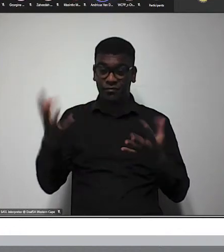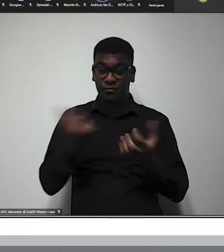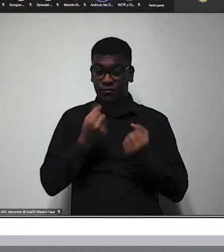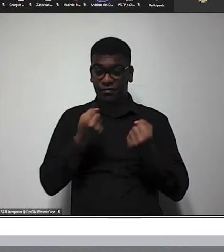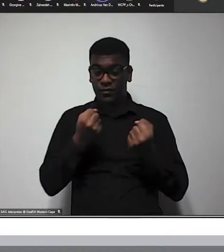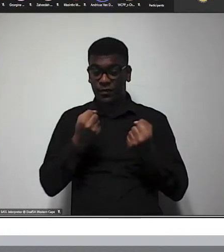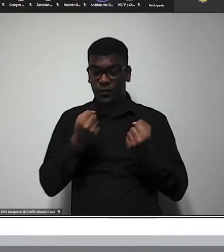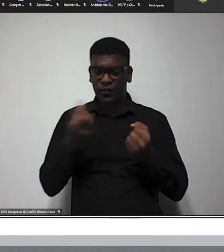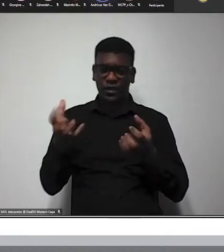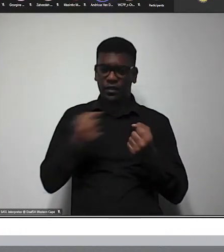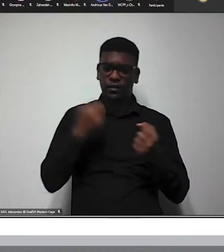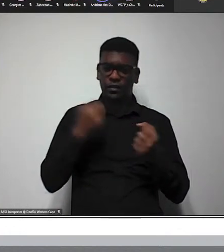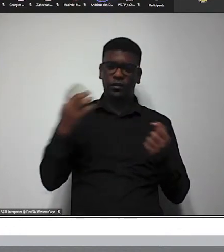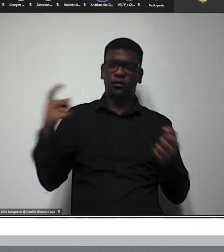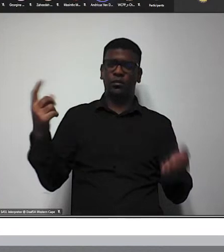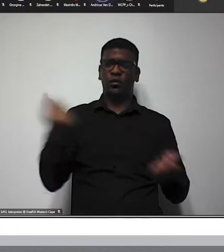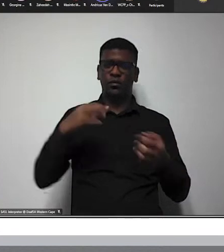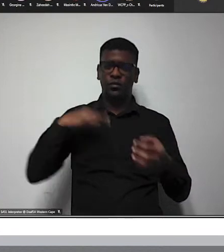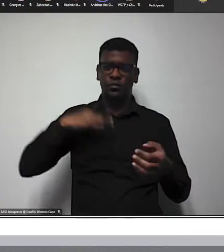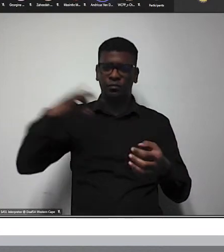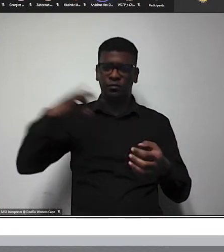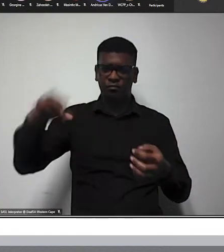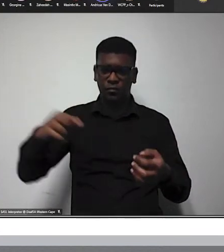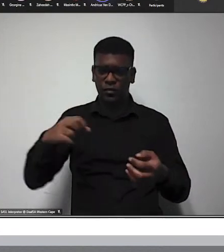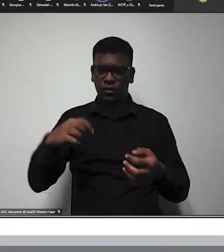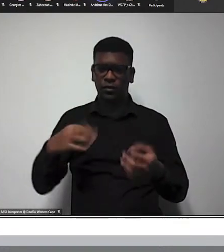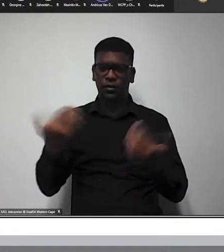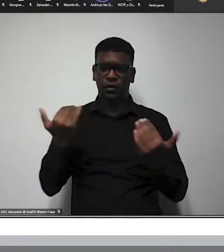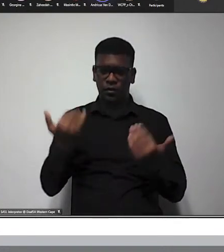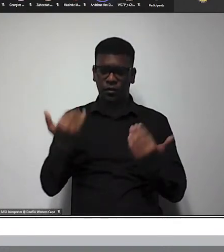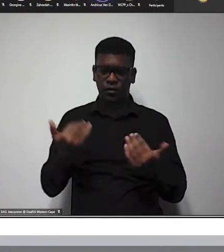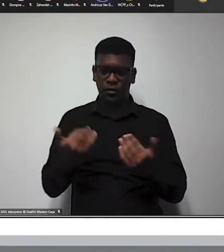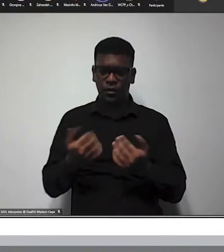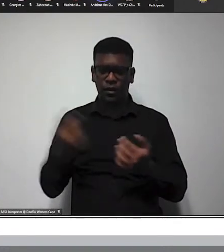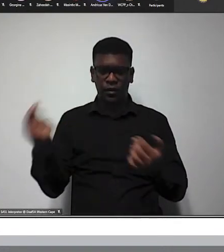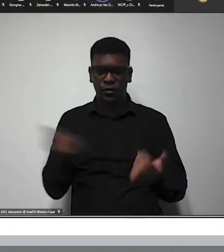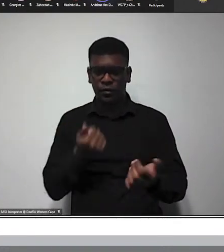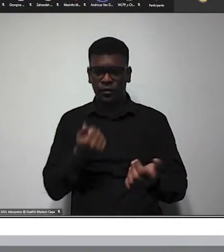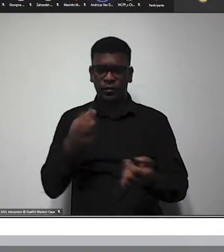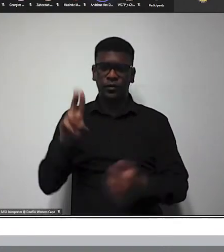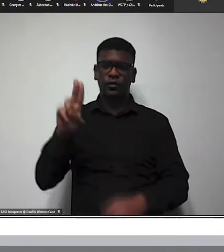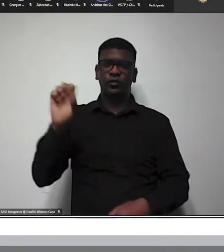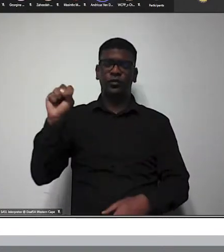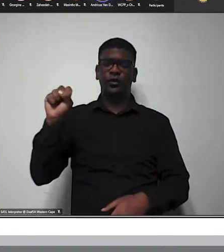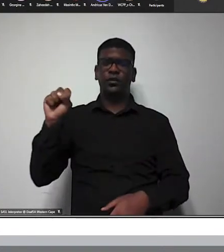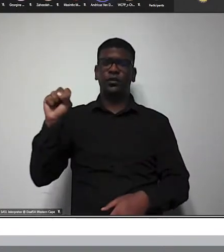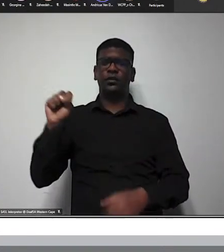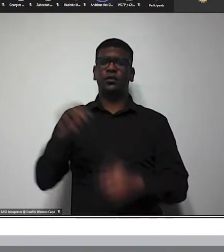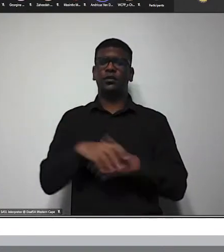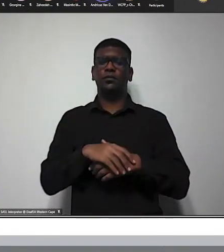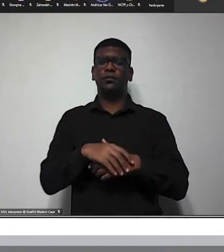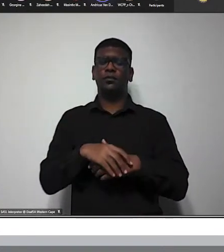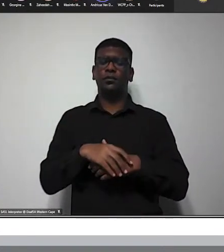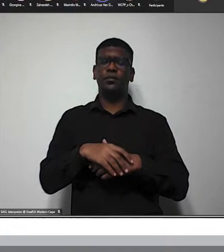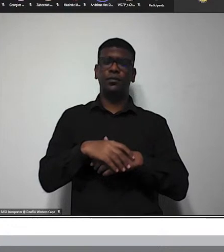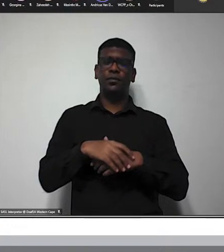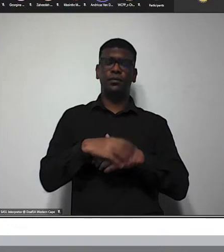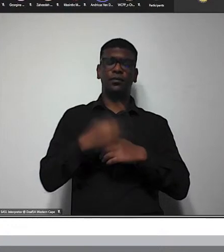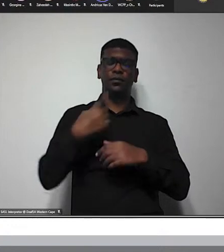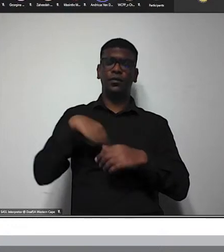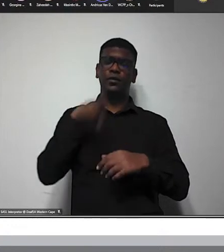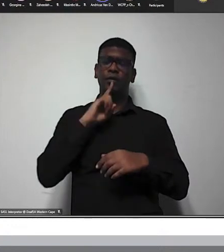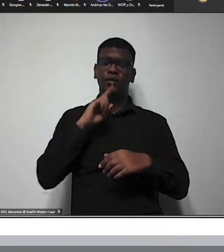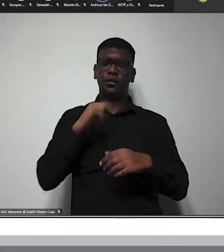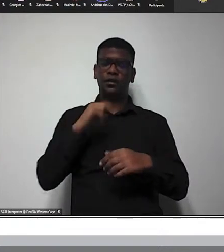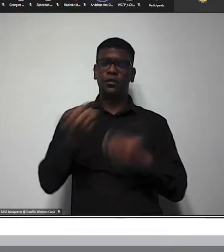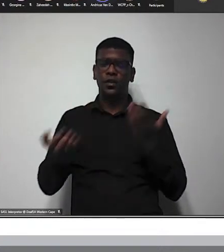typical tariffs that are being charged by the USA. But perhaps you could